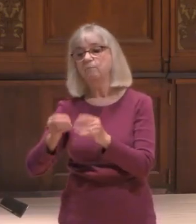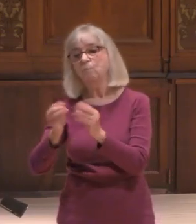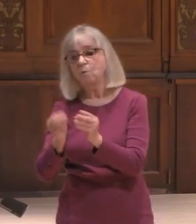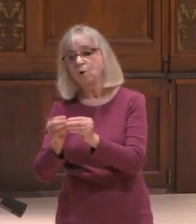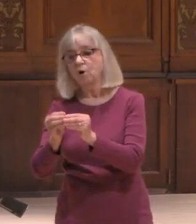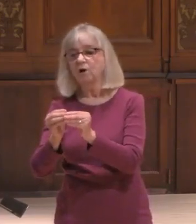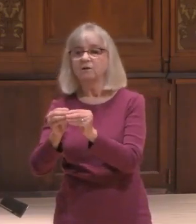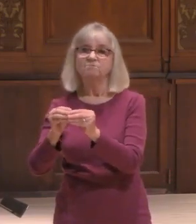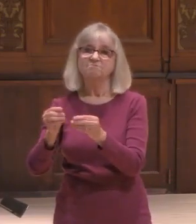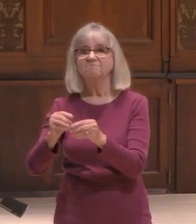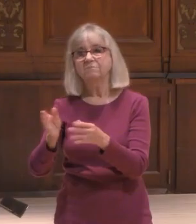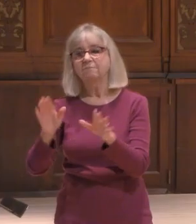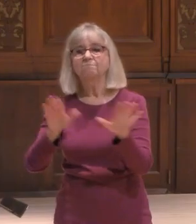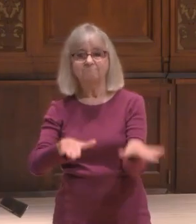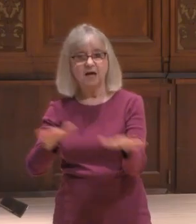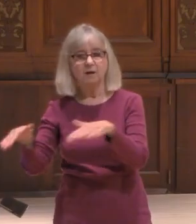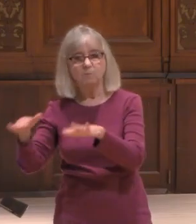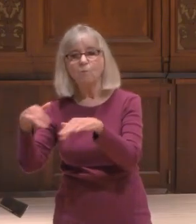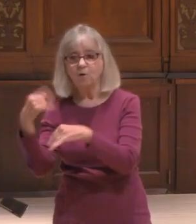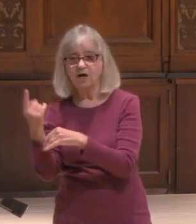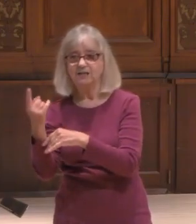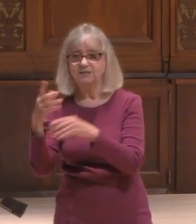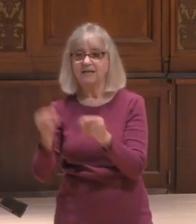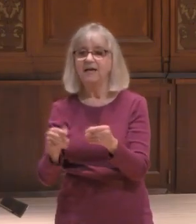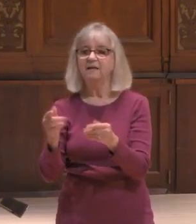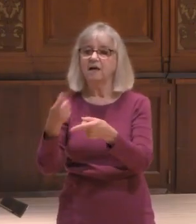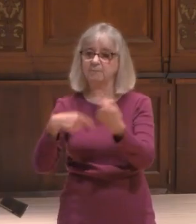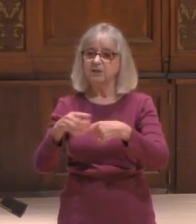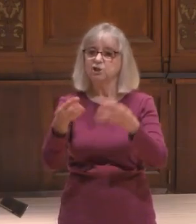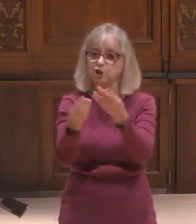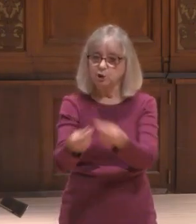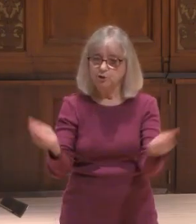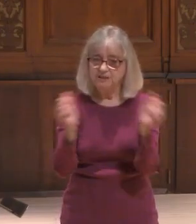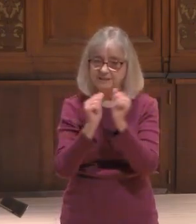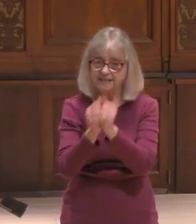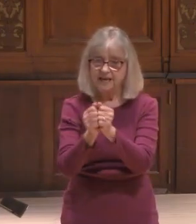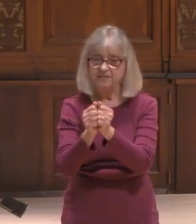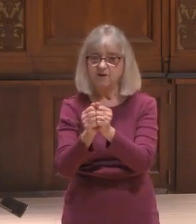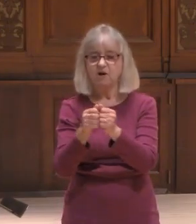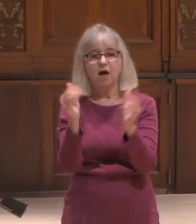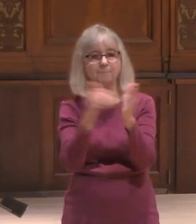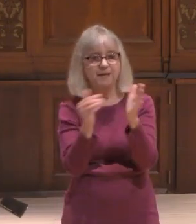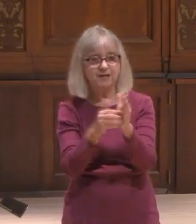solutions together, and about a million masses and all the hugs.